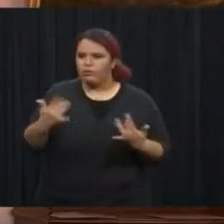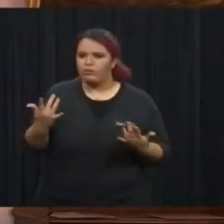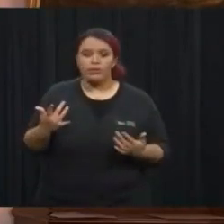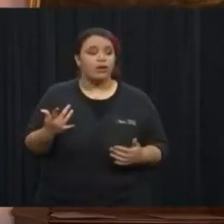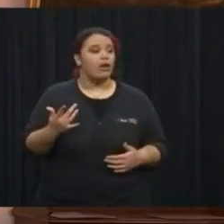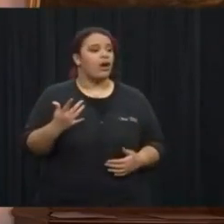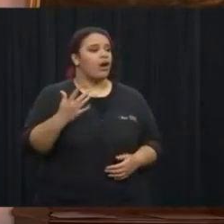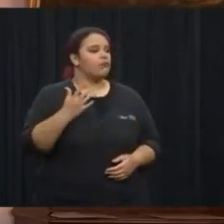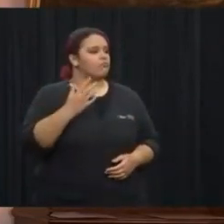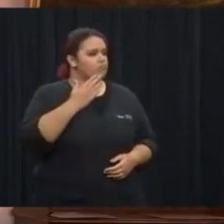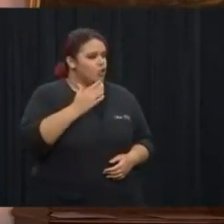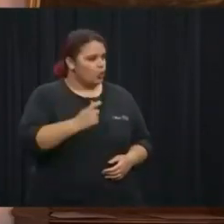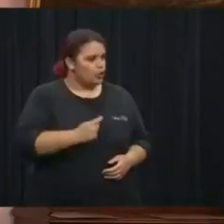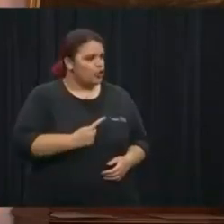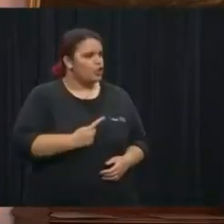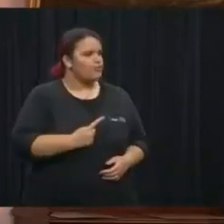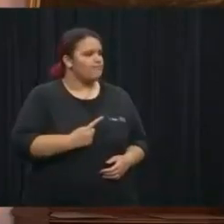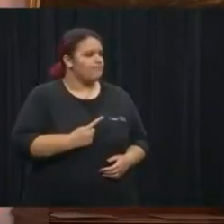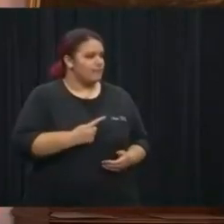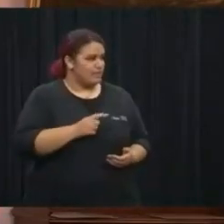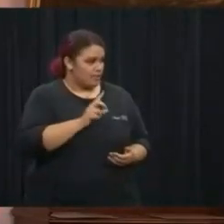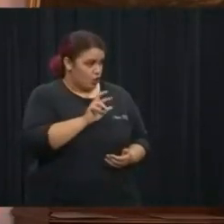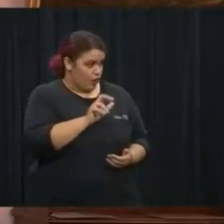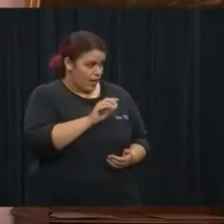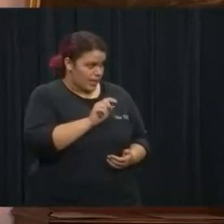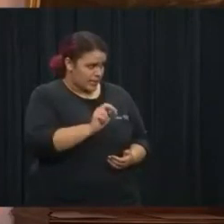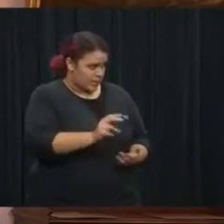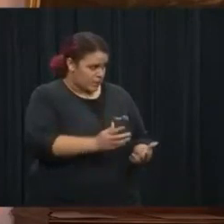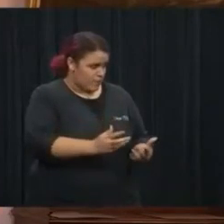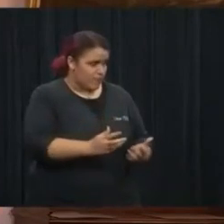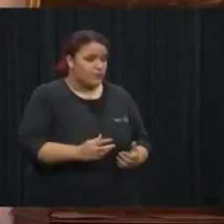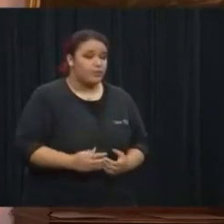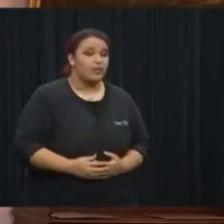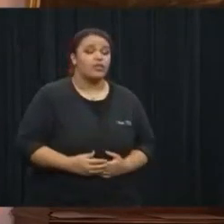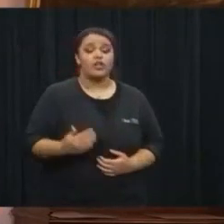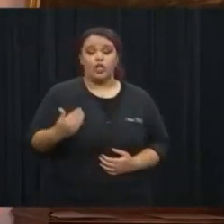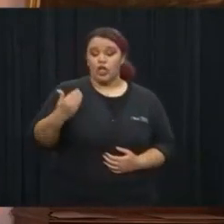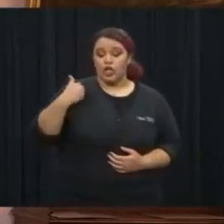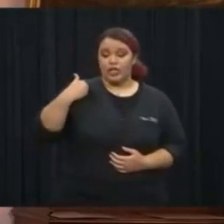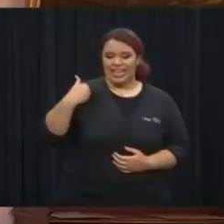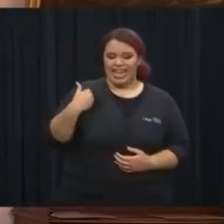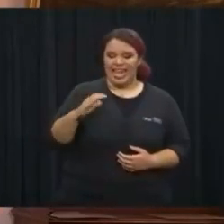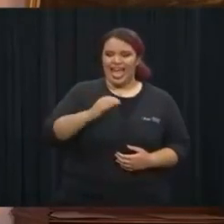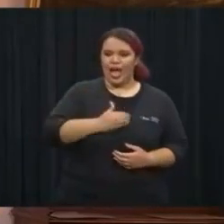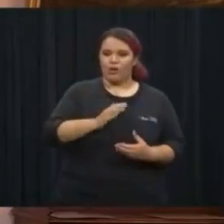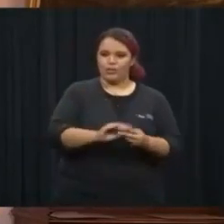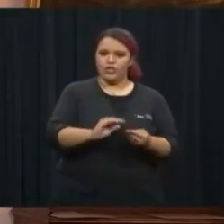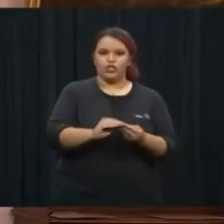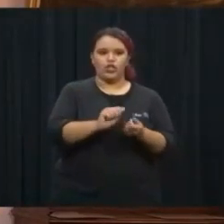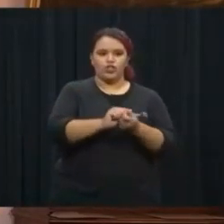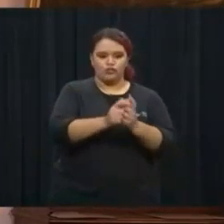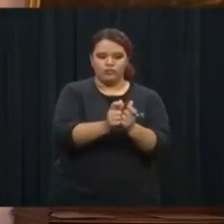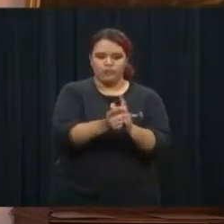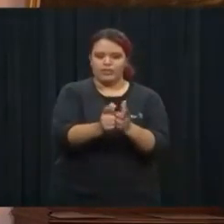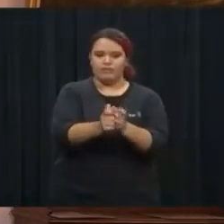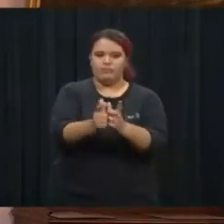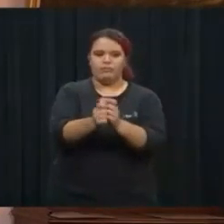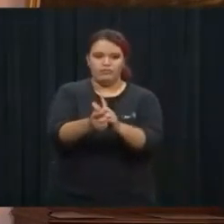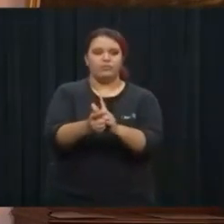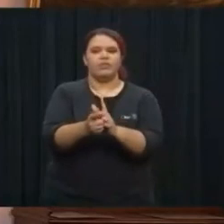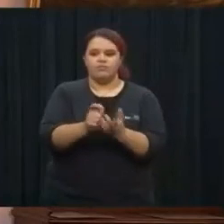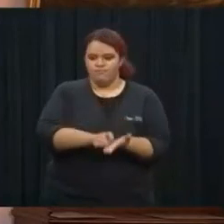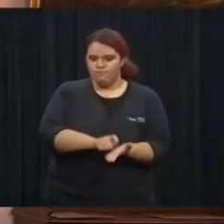full court. We were all built up for it. We had an amazing Cleveland Clinic, Ohio State. They had already, many hospitals around the state had built up this